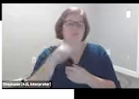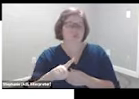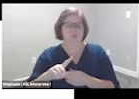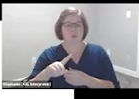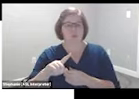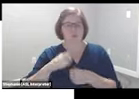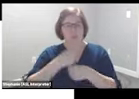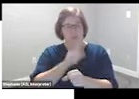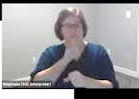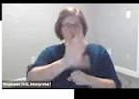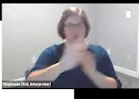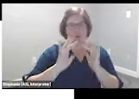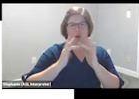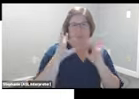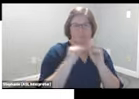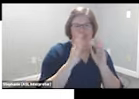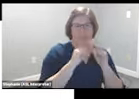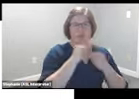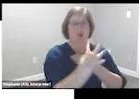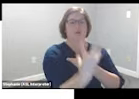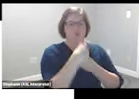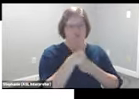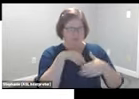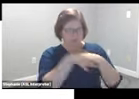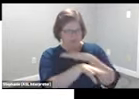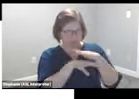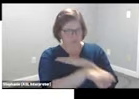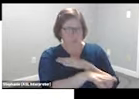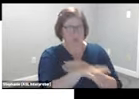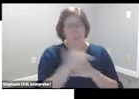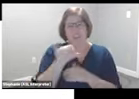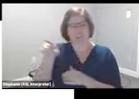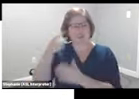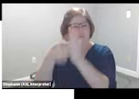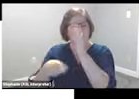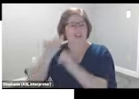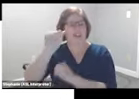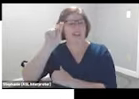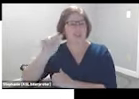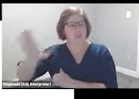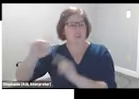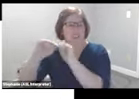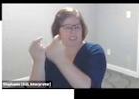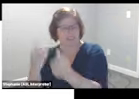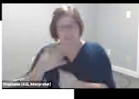and my team has been able to develop and learn and apply, some of those inclusive guides are going to be very easy to put